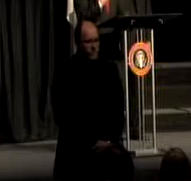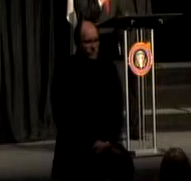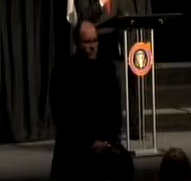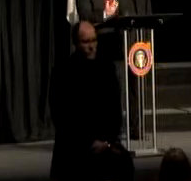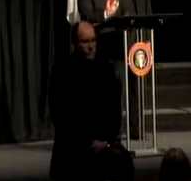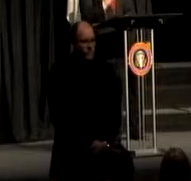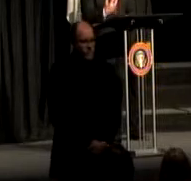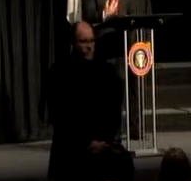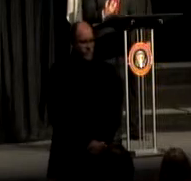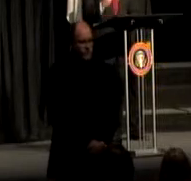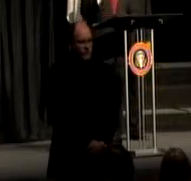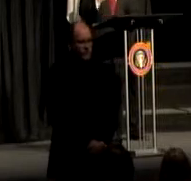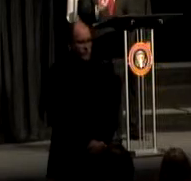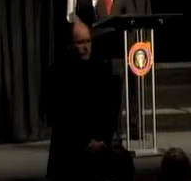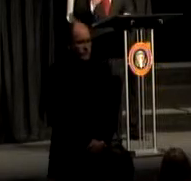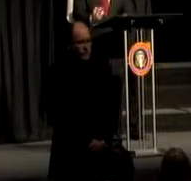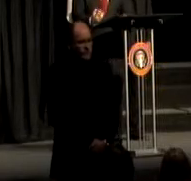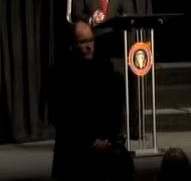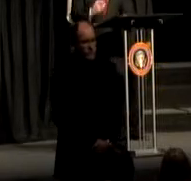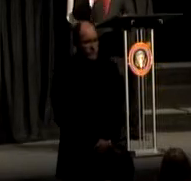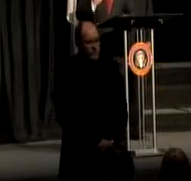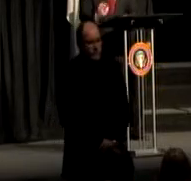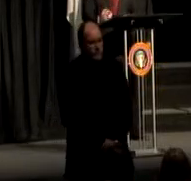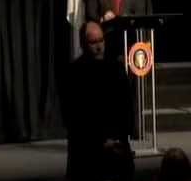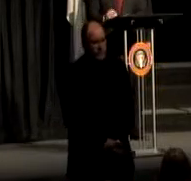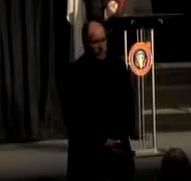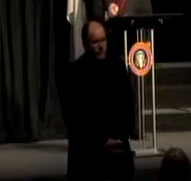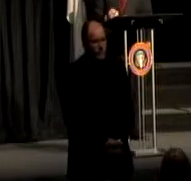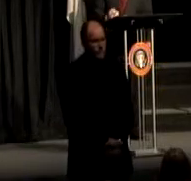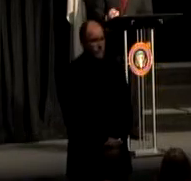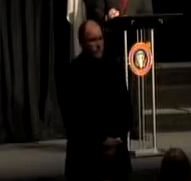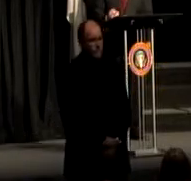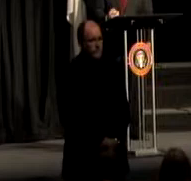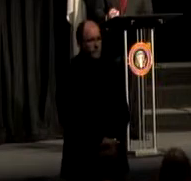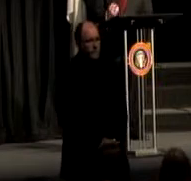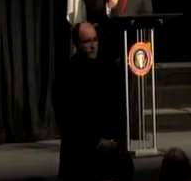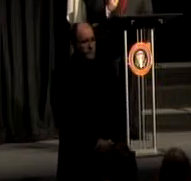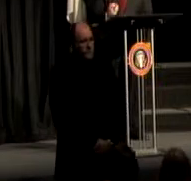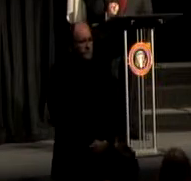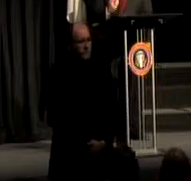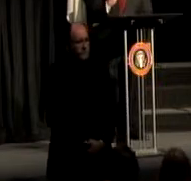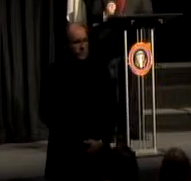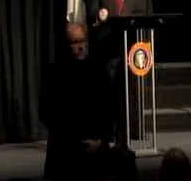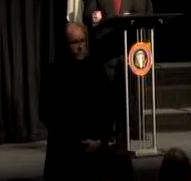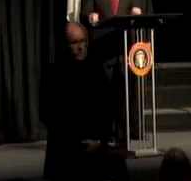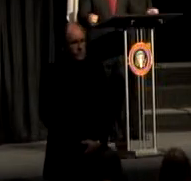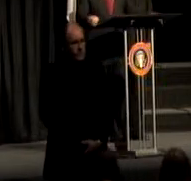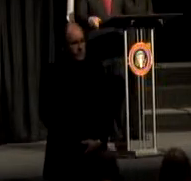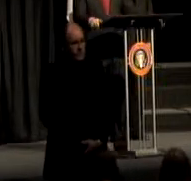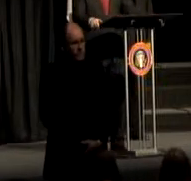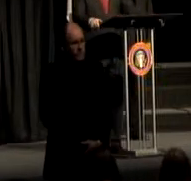I know that I have identity in Christ and God has made me and created me for a purpose. And that purpose is to